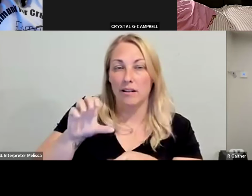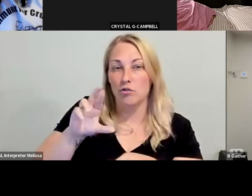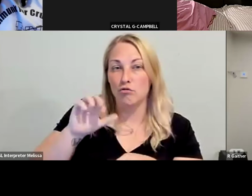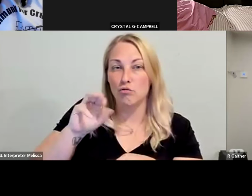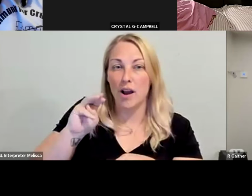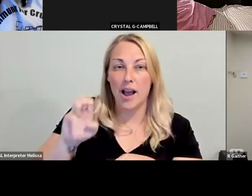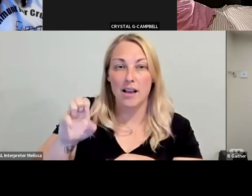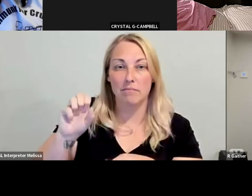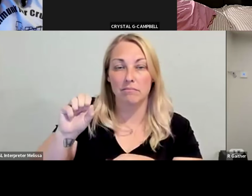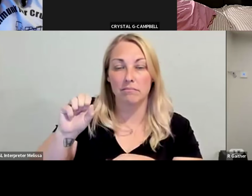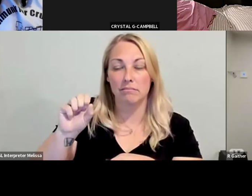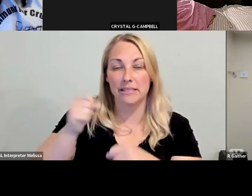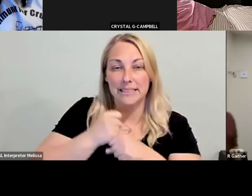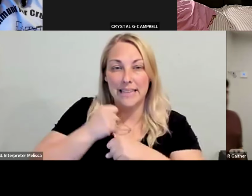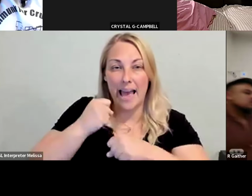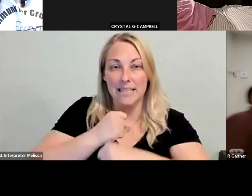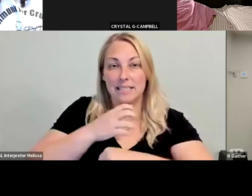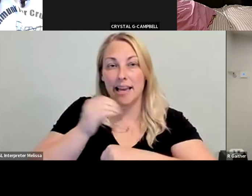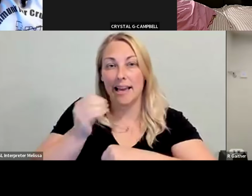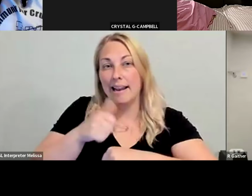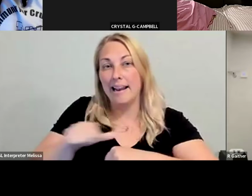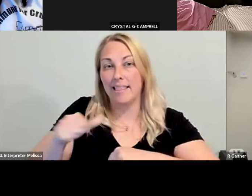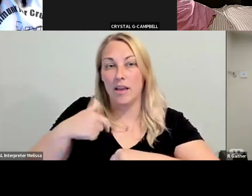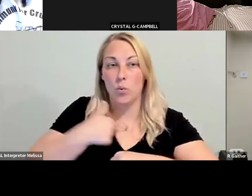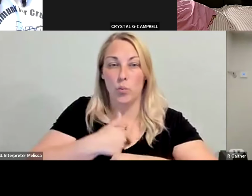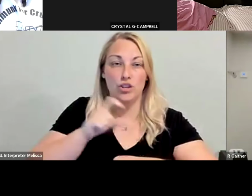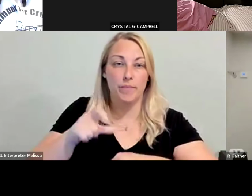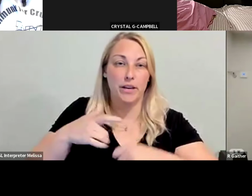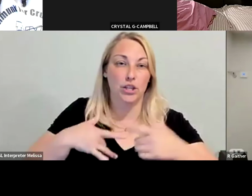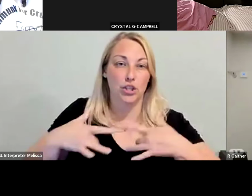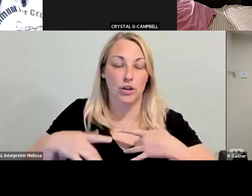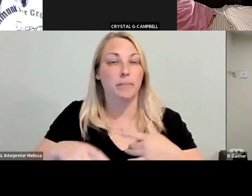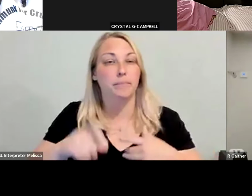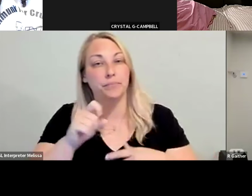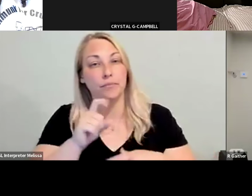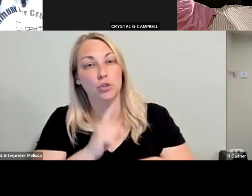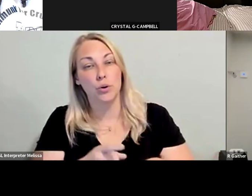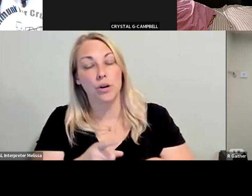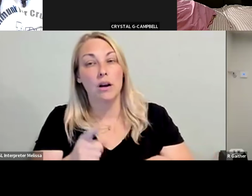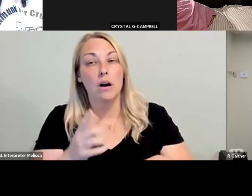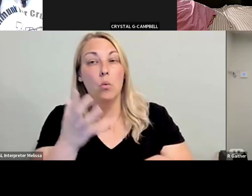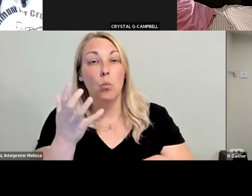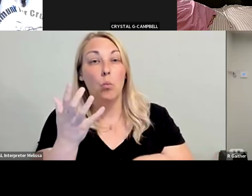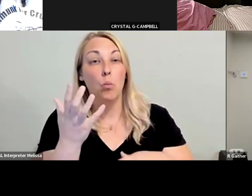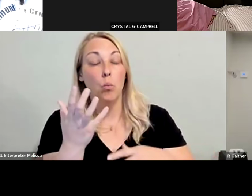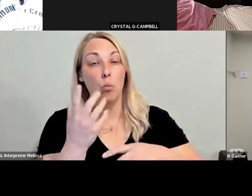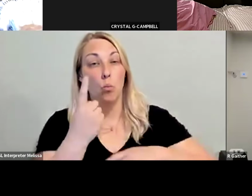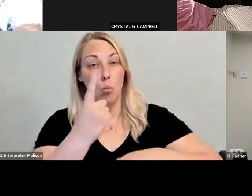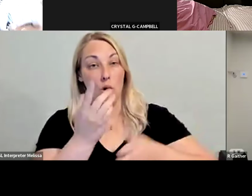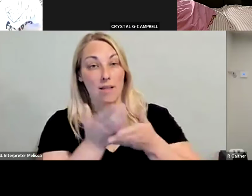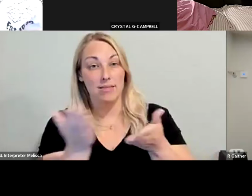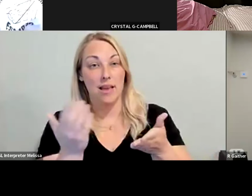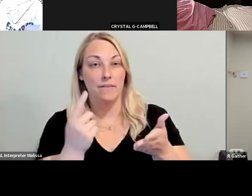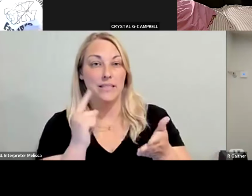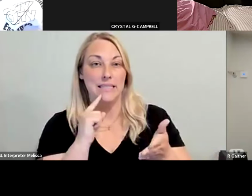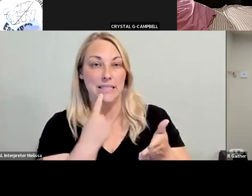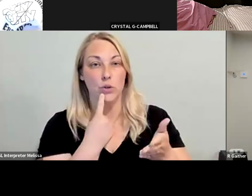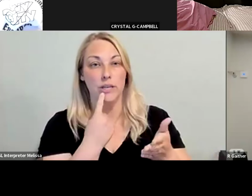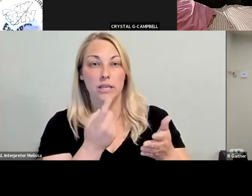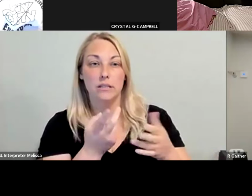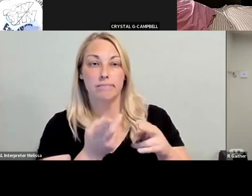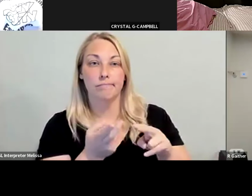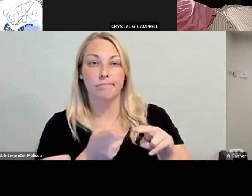stats and anything that we need to be concerned about? Sure. One thing that I want to tell you that we have had a serious uptick